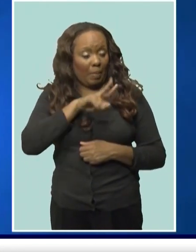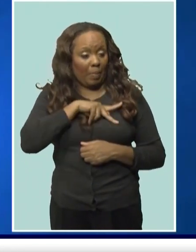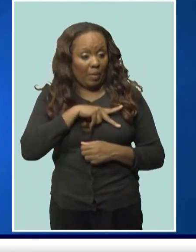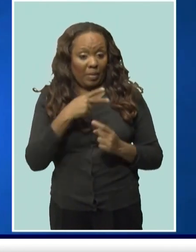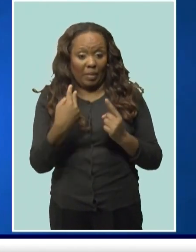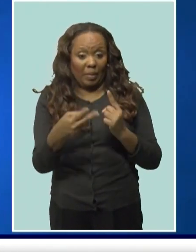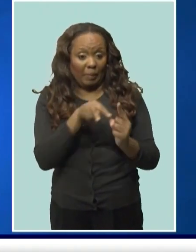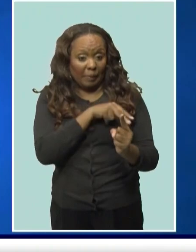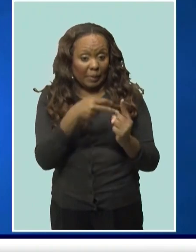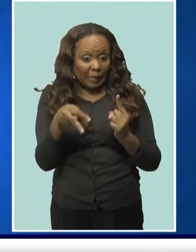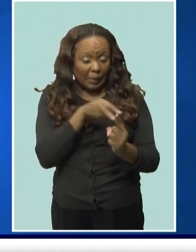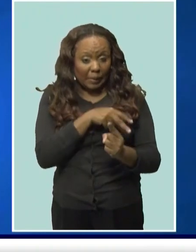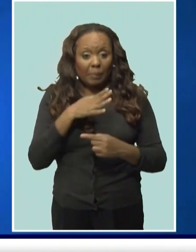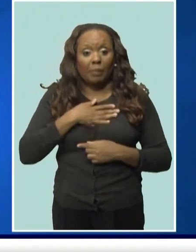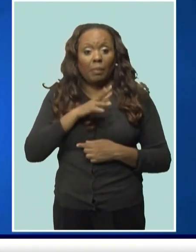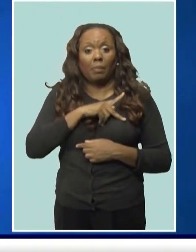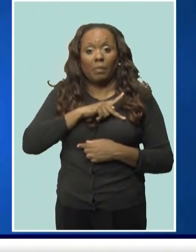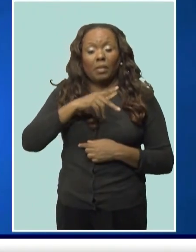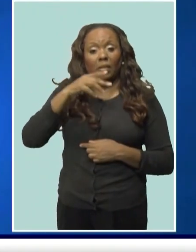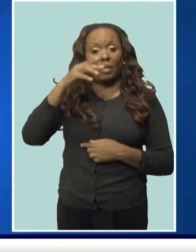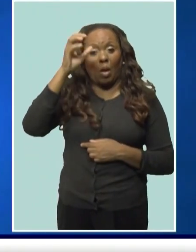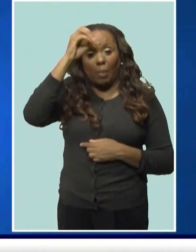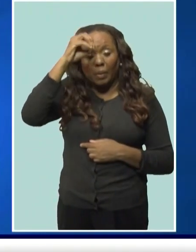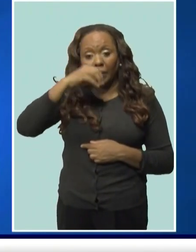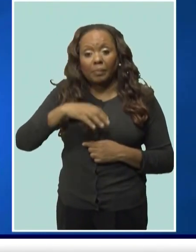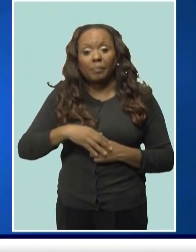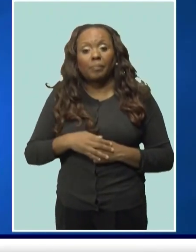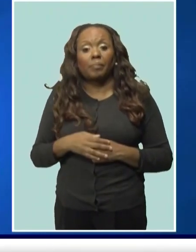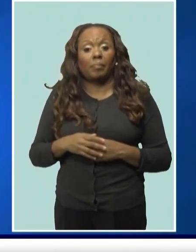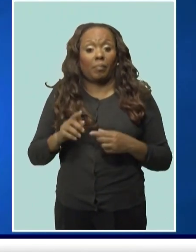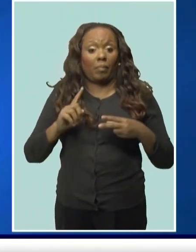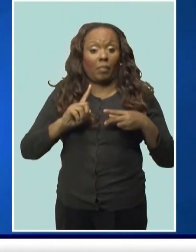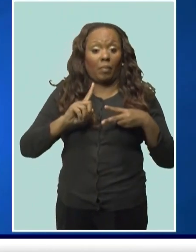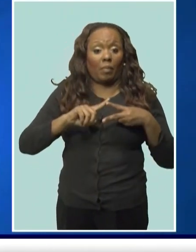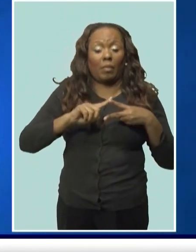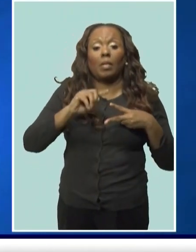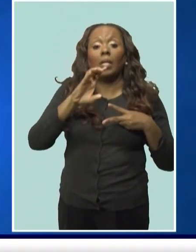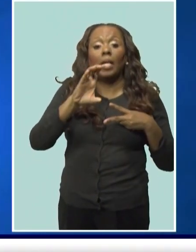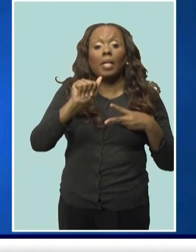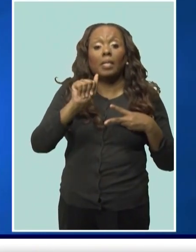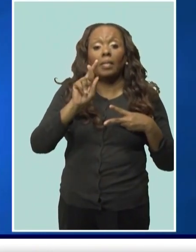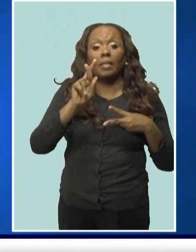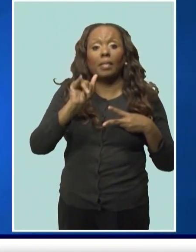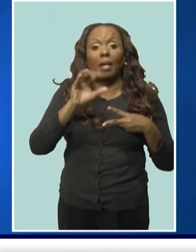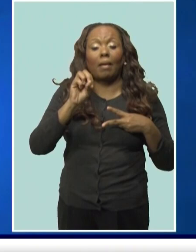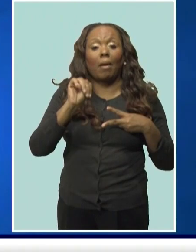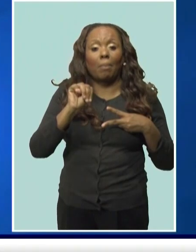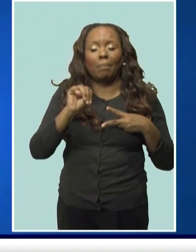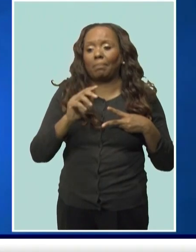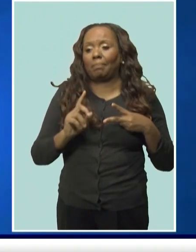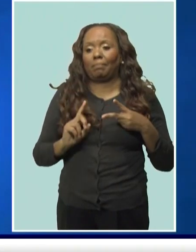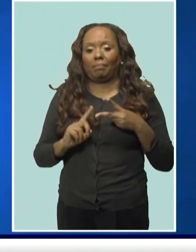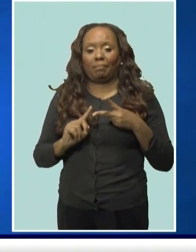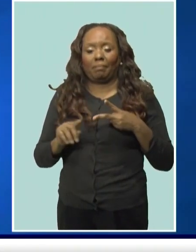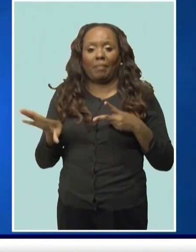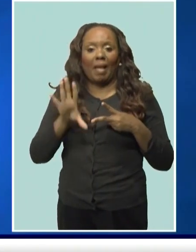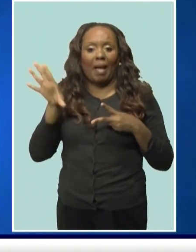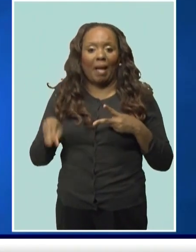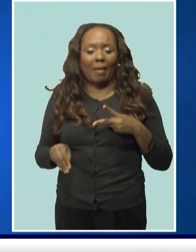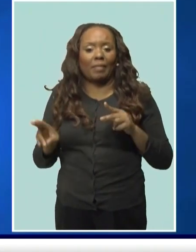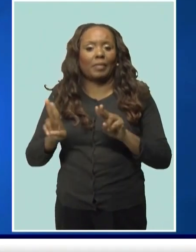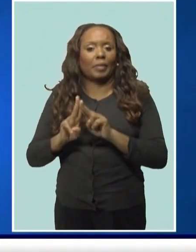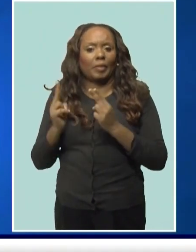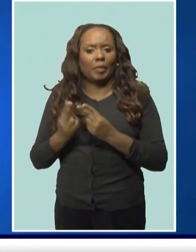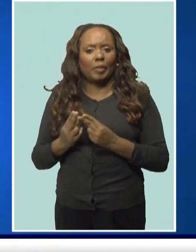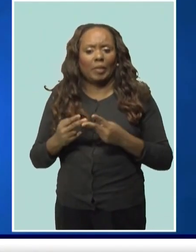regions, CARICOM and the African Union, must explore the creation of a CARICOM African Union free